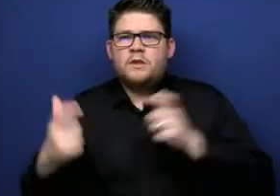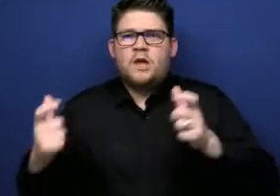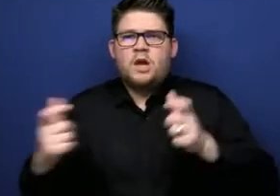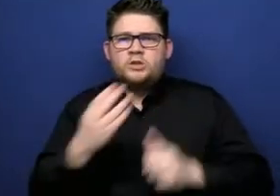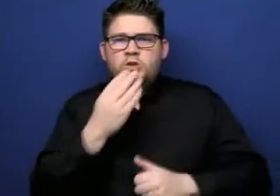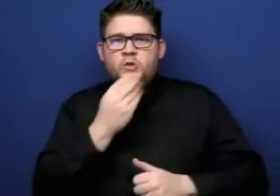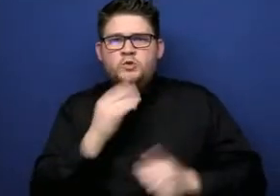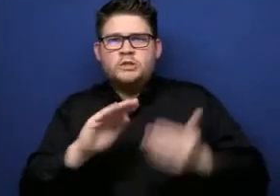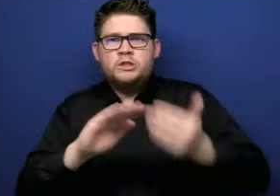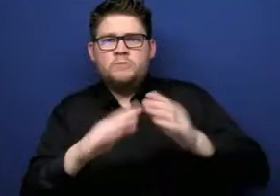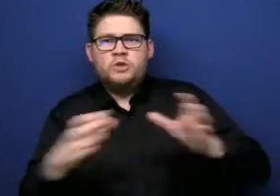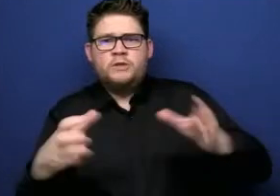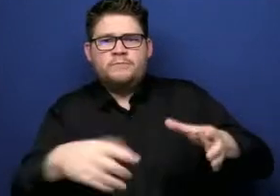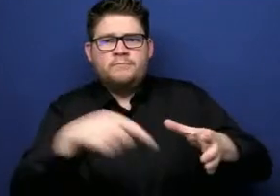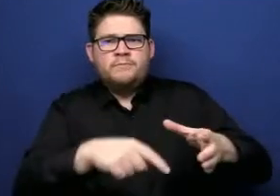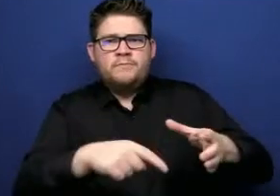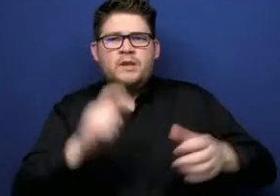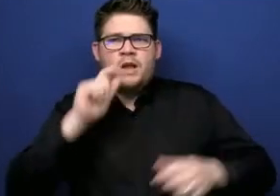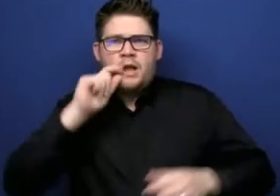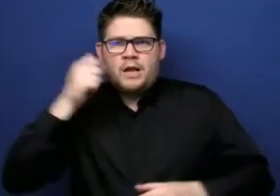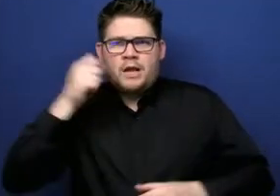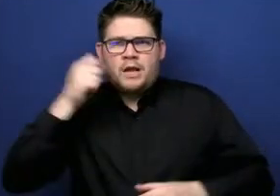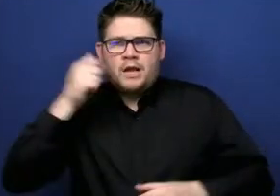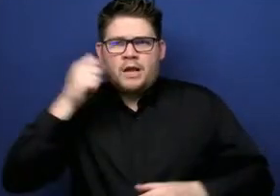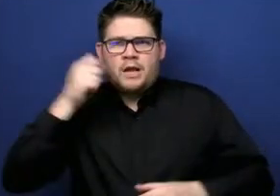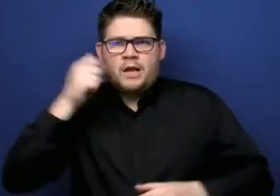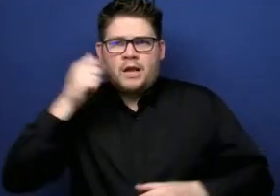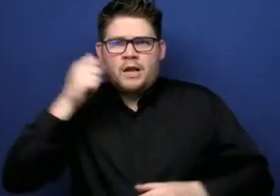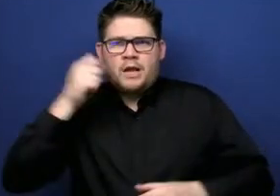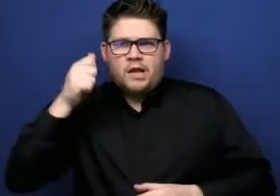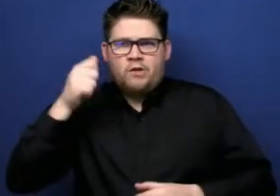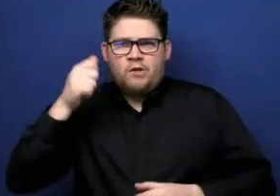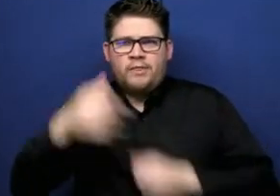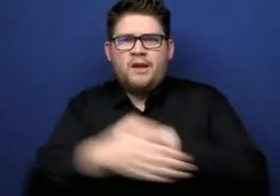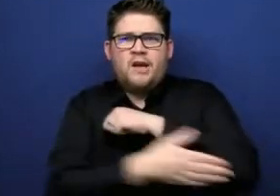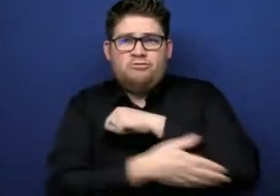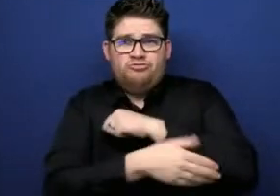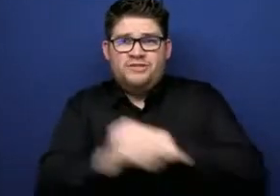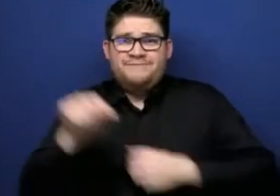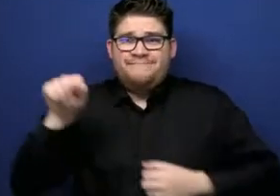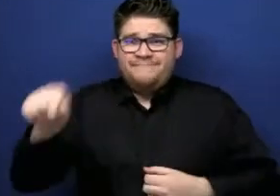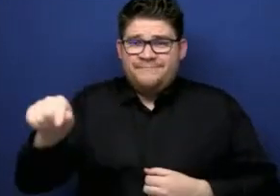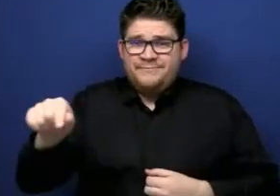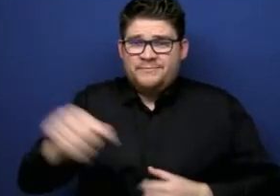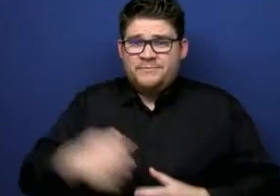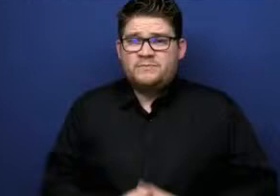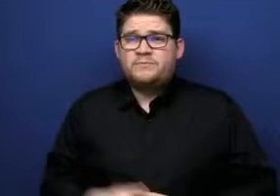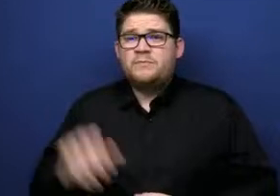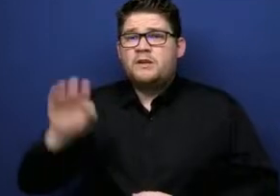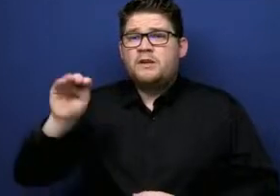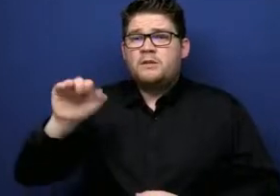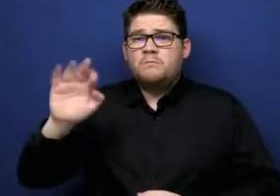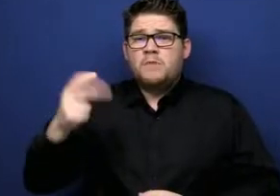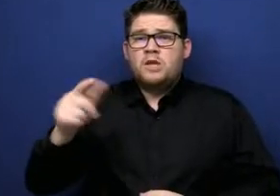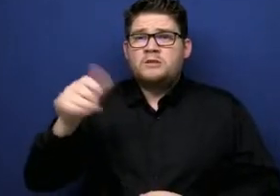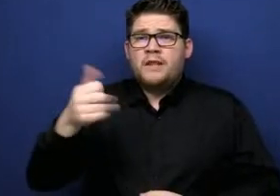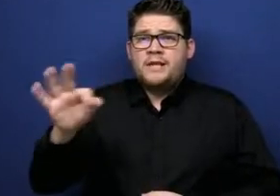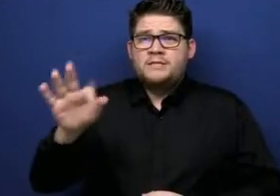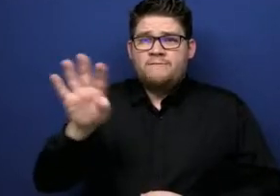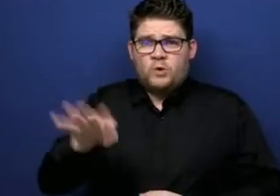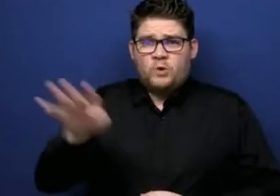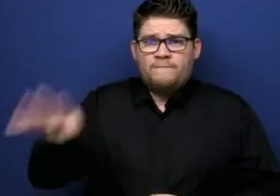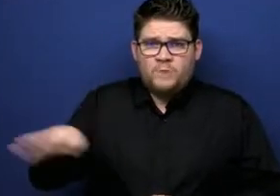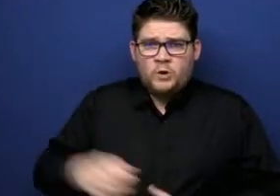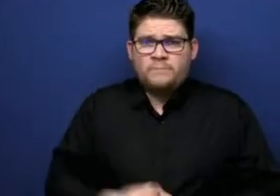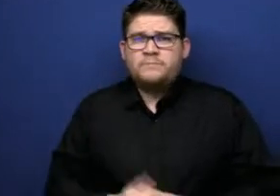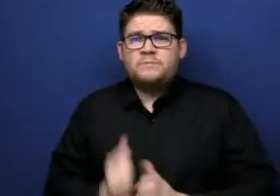March 1944 invasion of Hungary, the Germans, while in retreat from the Soviets and the Allies, ramped